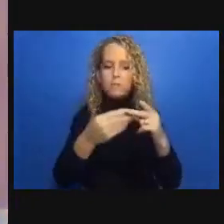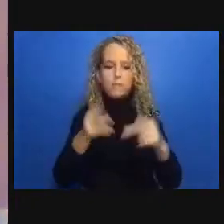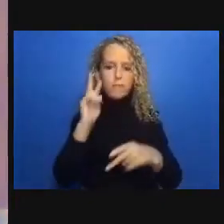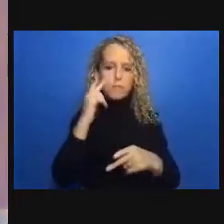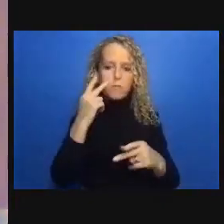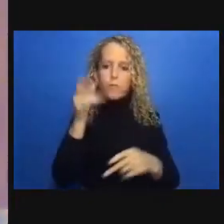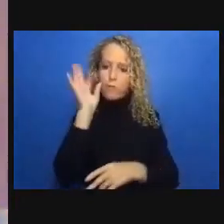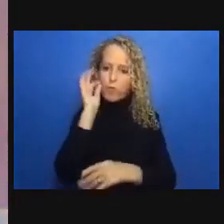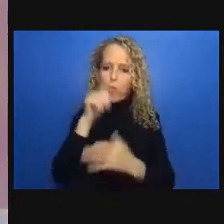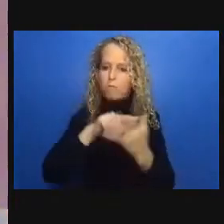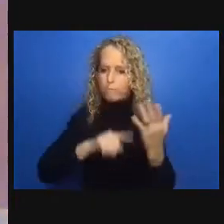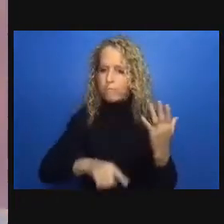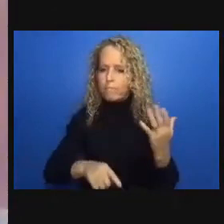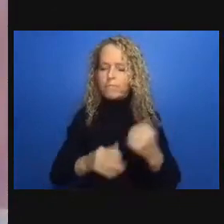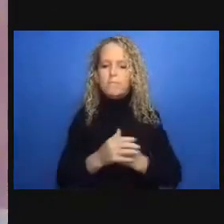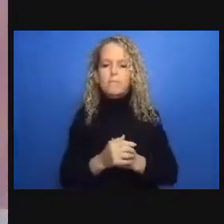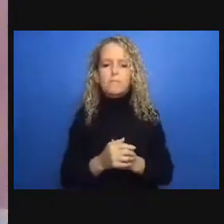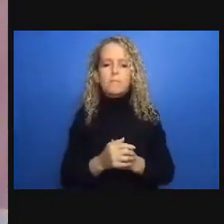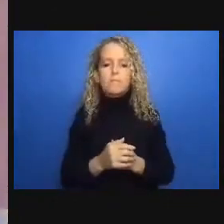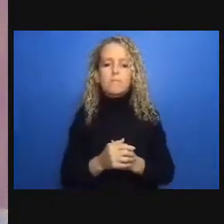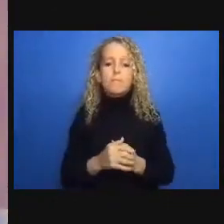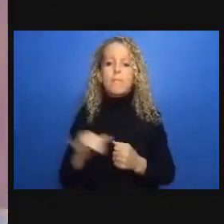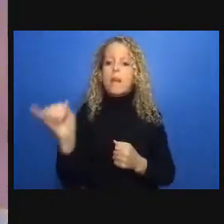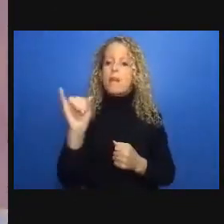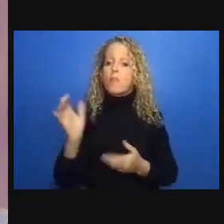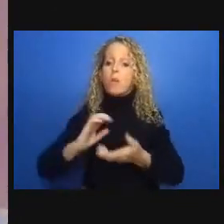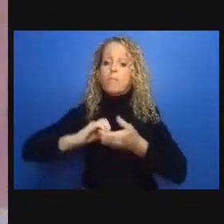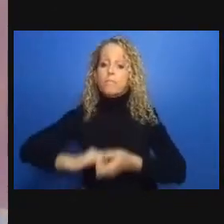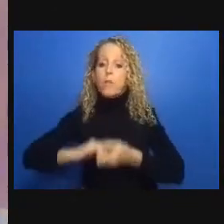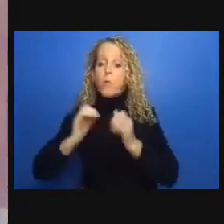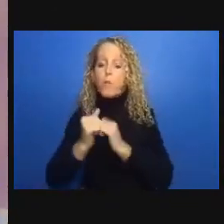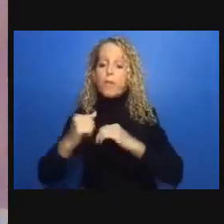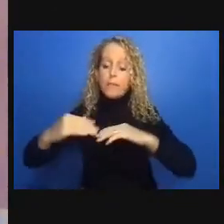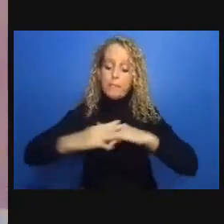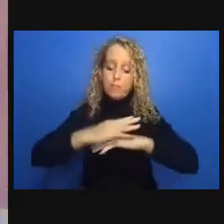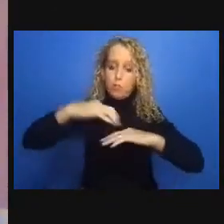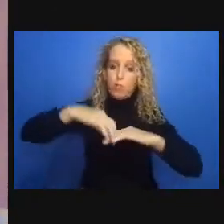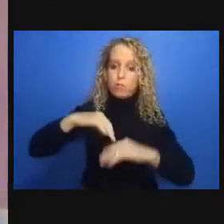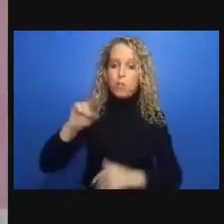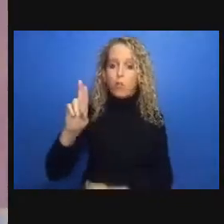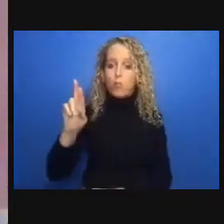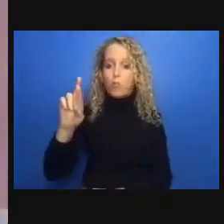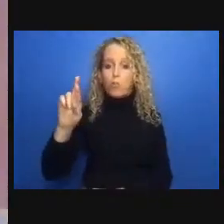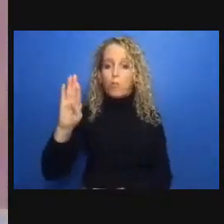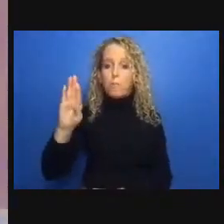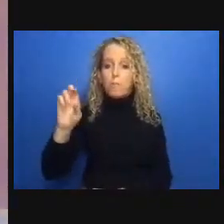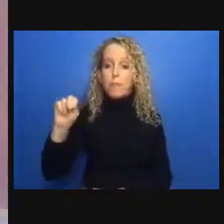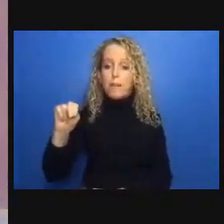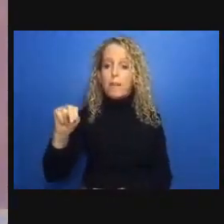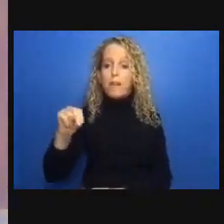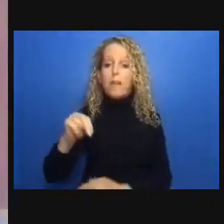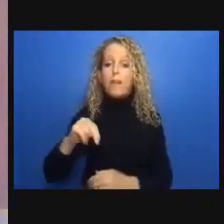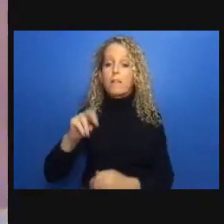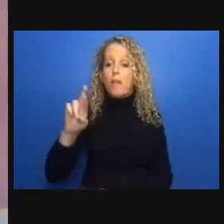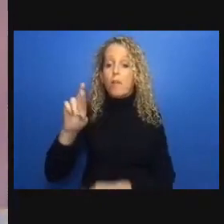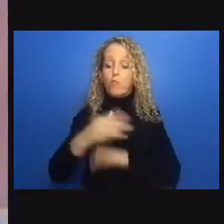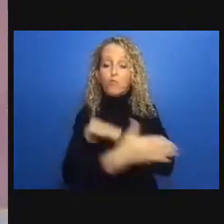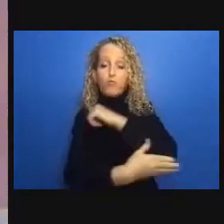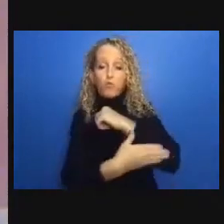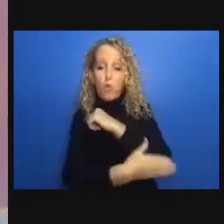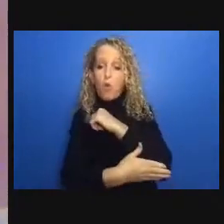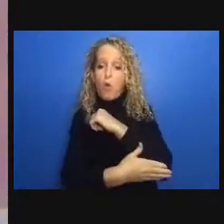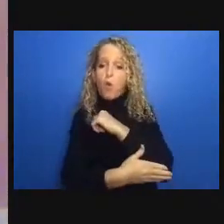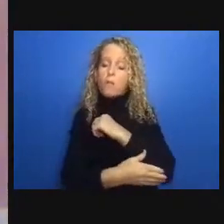food system. Also, in partnership with Indigenous, urban, and rural communities, provincial governments could establish programs